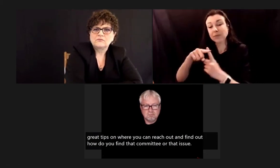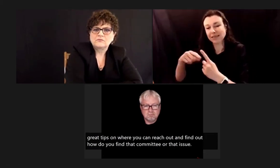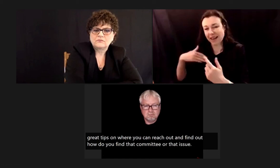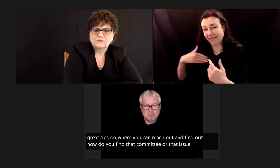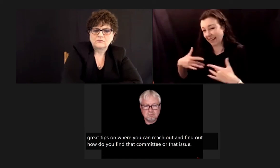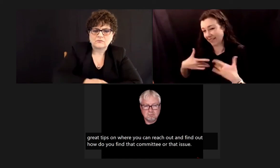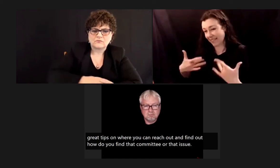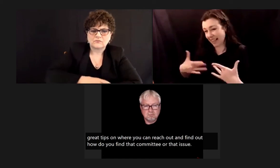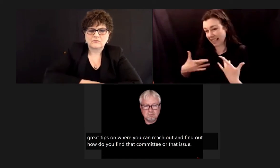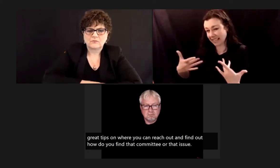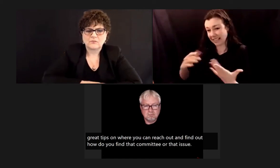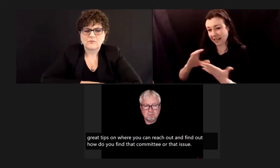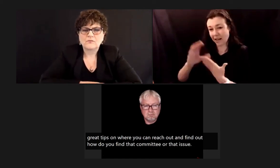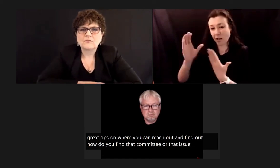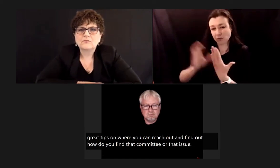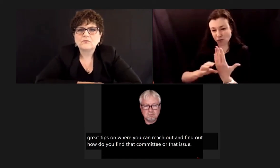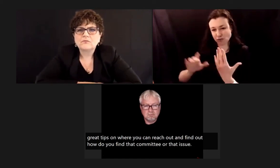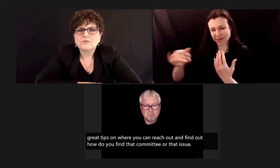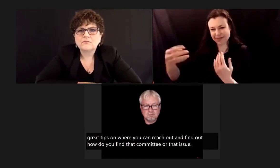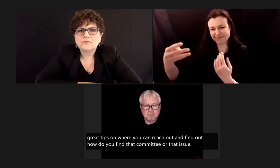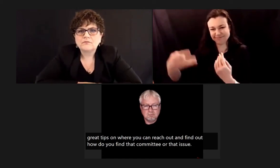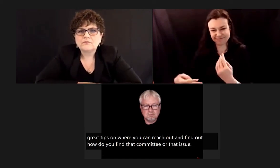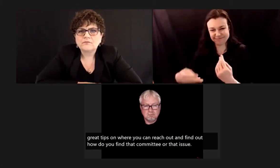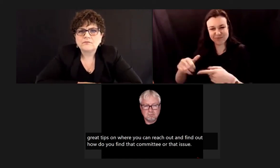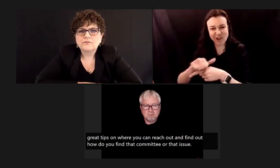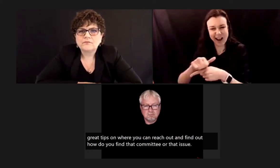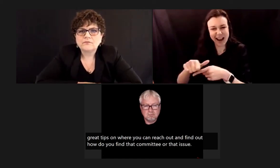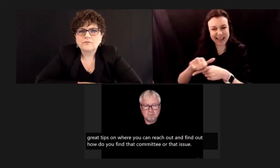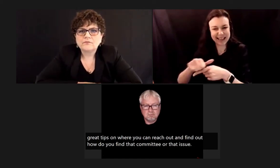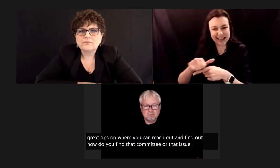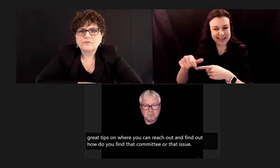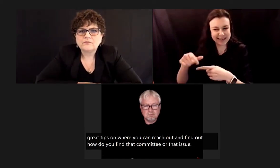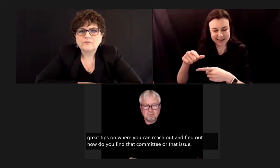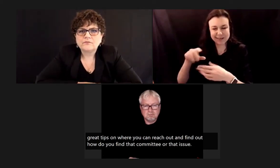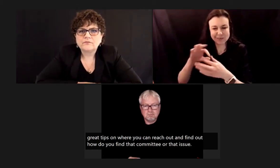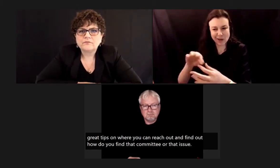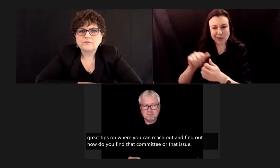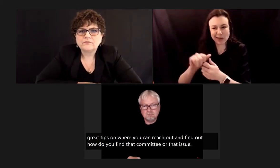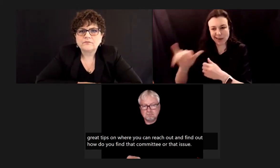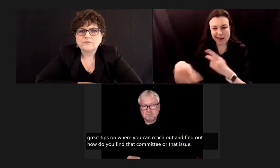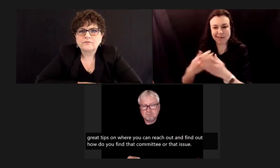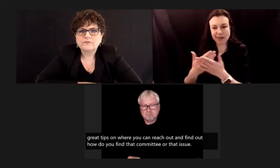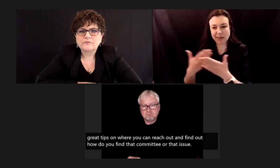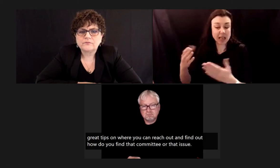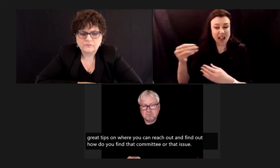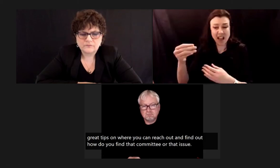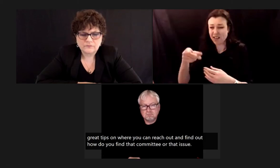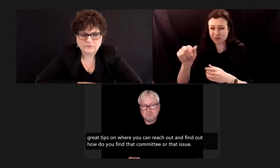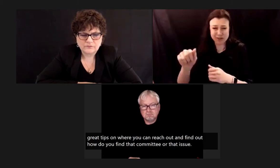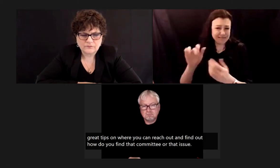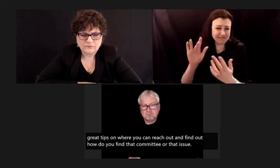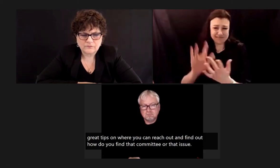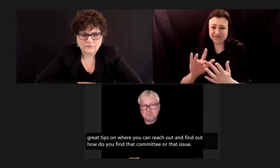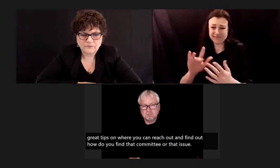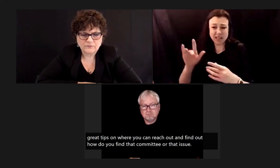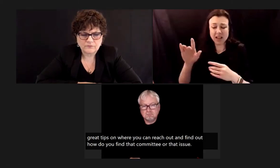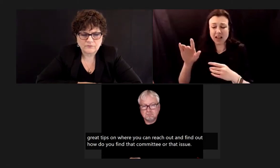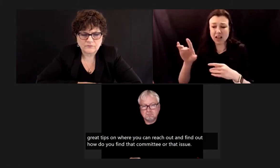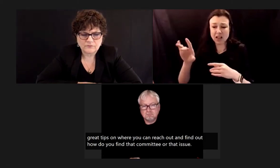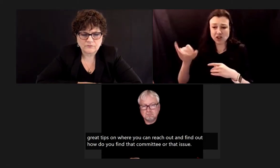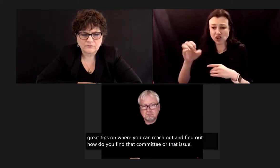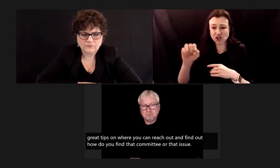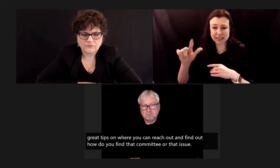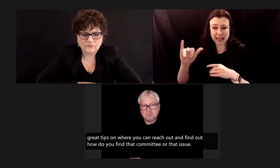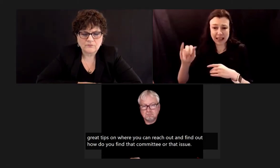that we've sent out to you. Plus, we also have events and a calendar of events and different trainings and that kind of